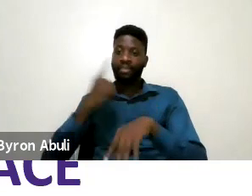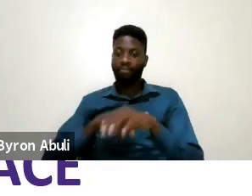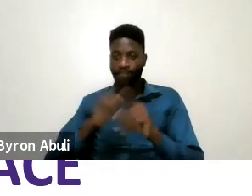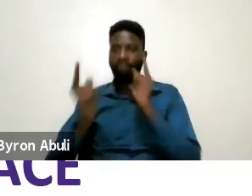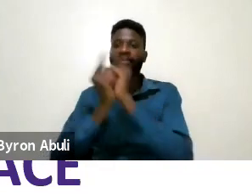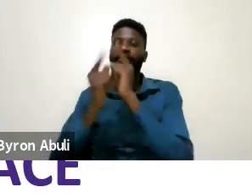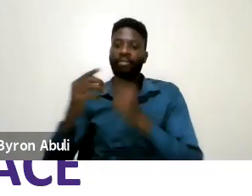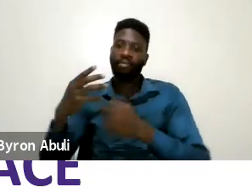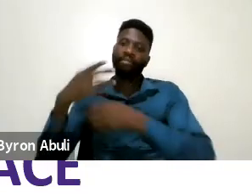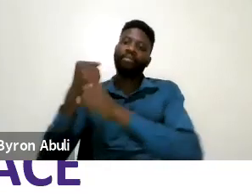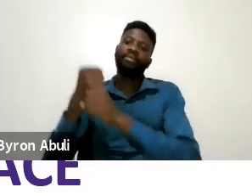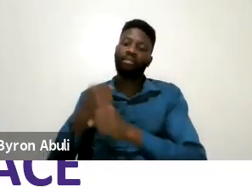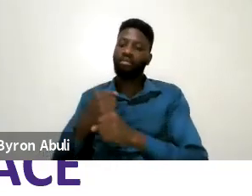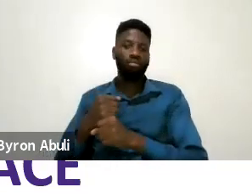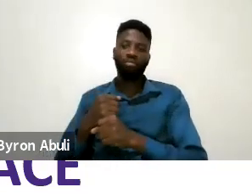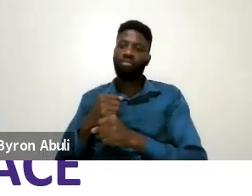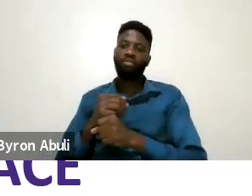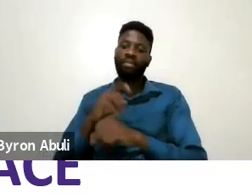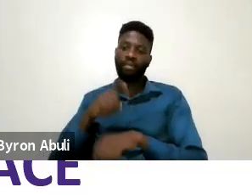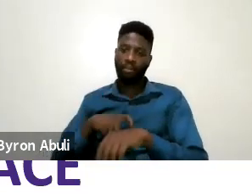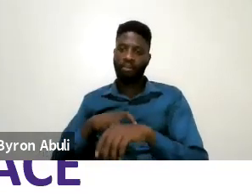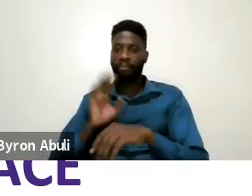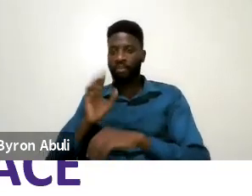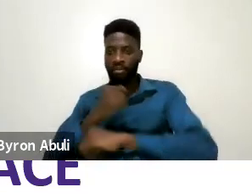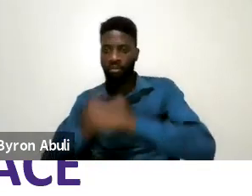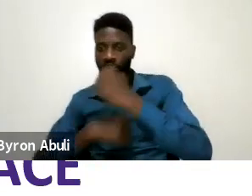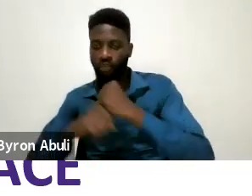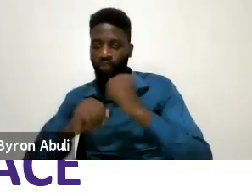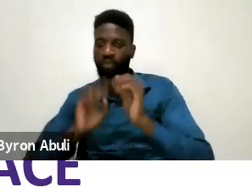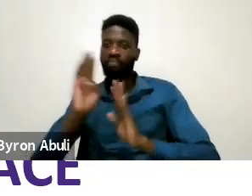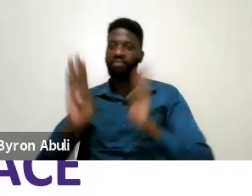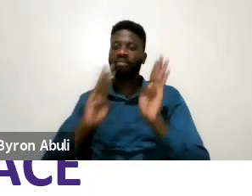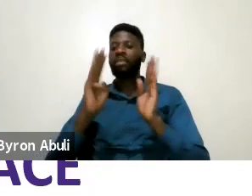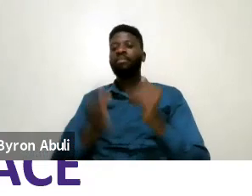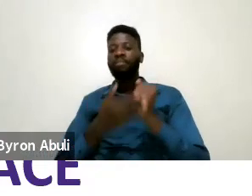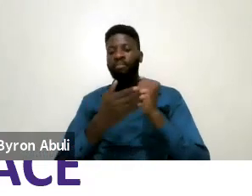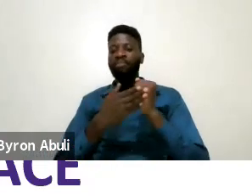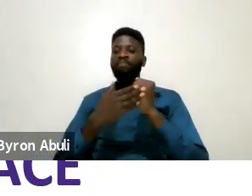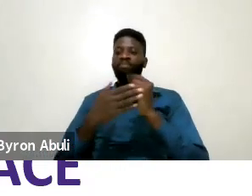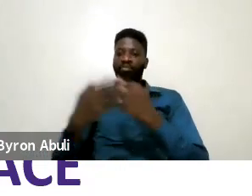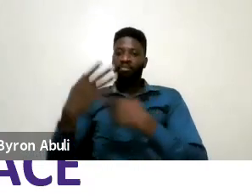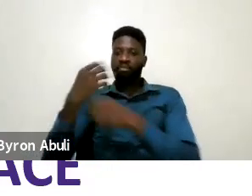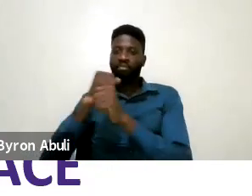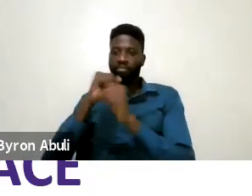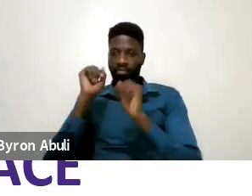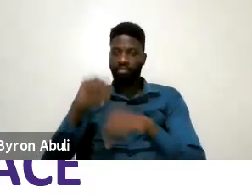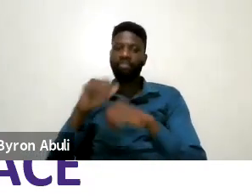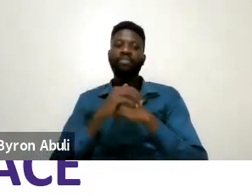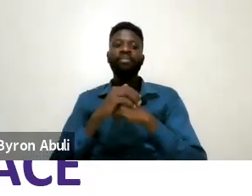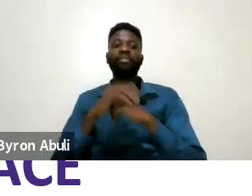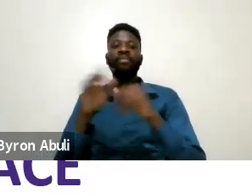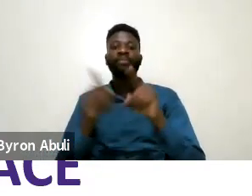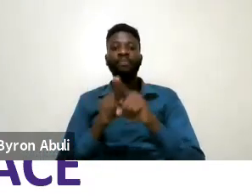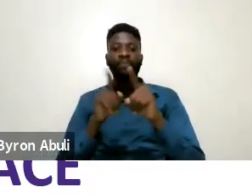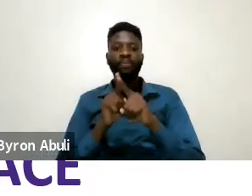is time, it is their actions, their behaviors that will lead you to be able to trust them. Admit lack of knowledge. When you admit, then